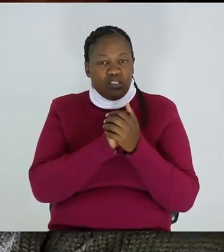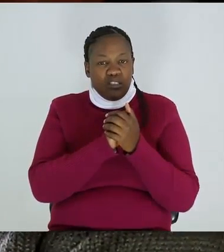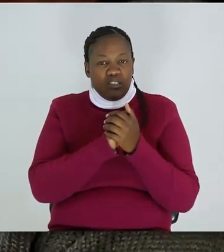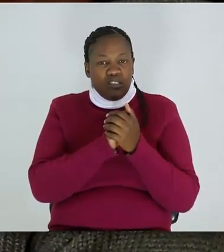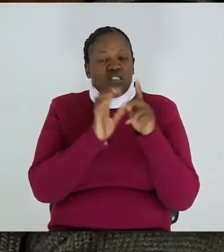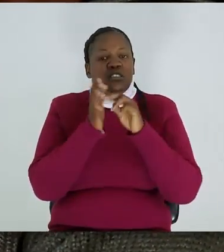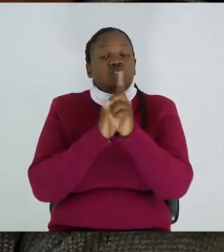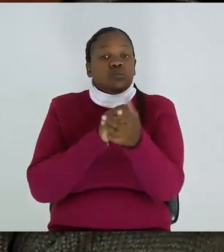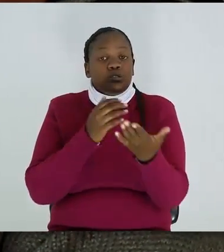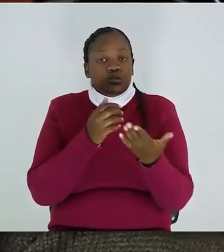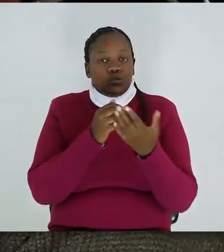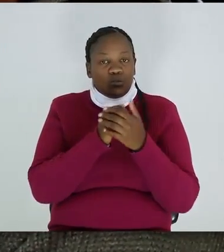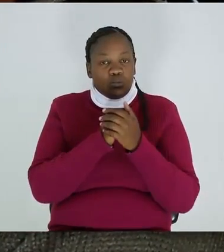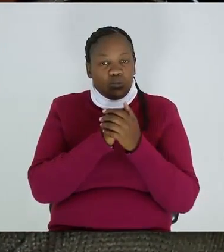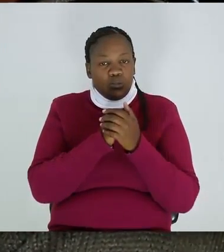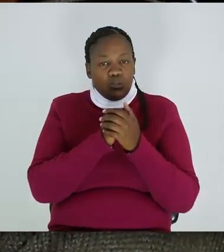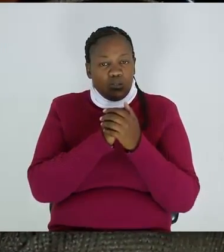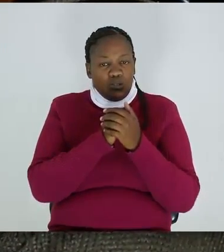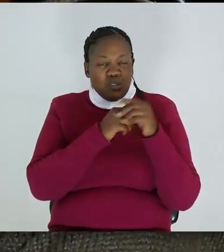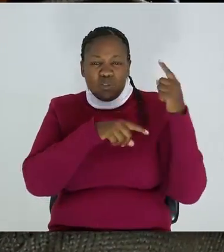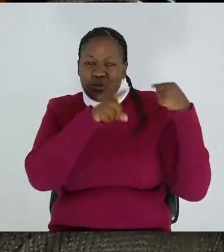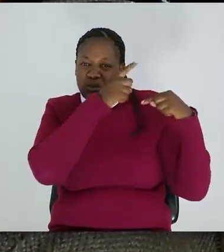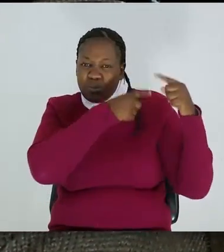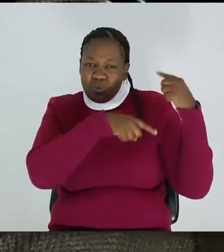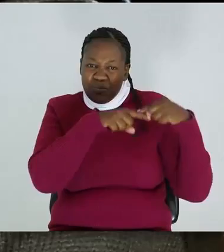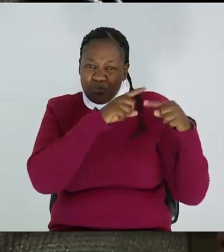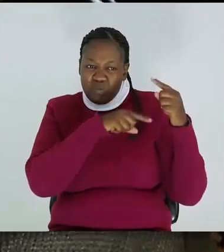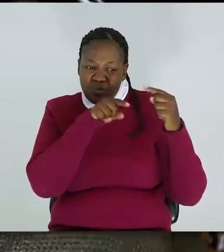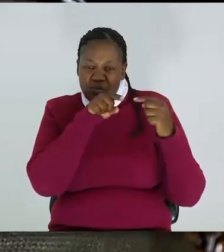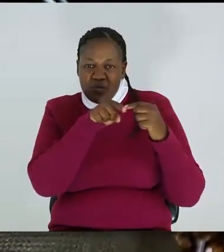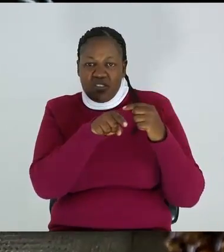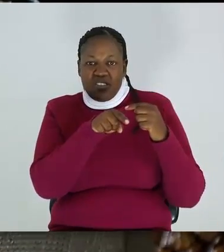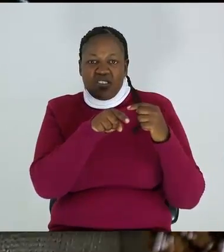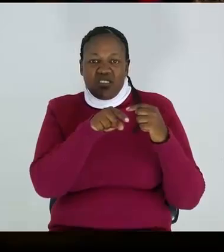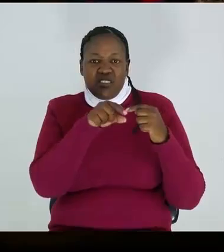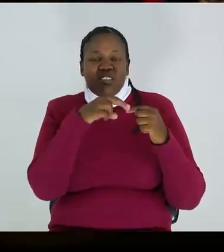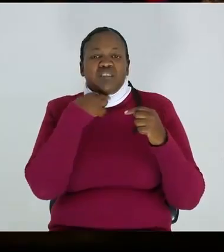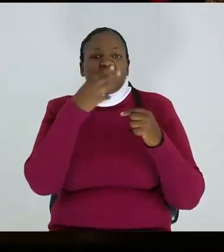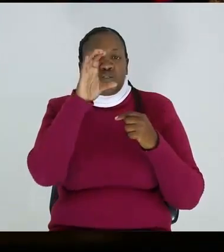Alliteration is the repetition of an initial consonant sound.